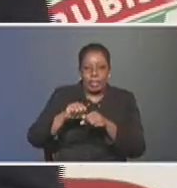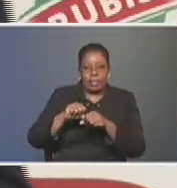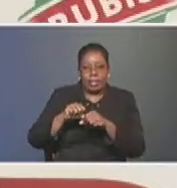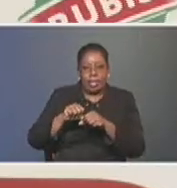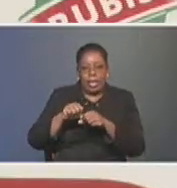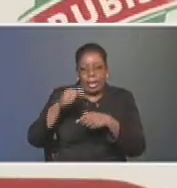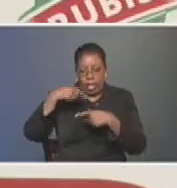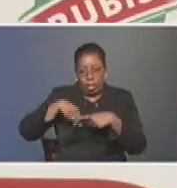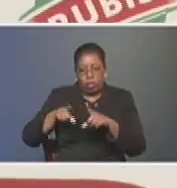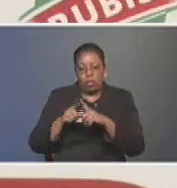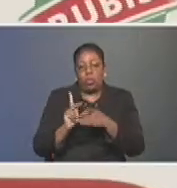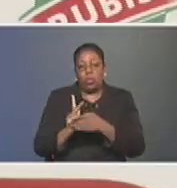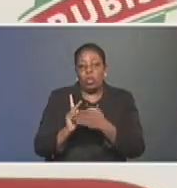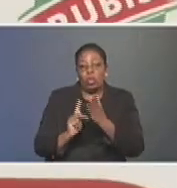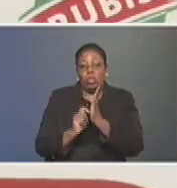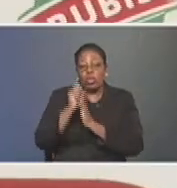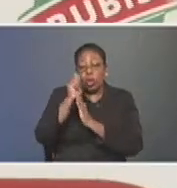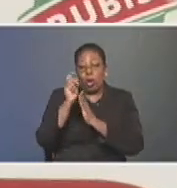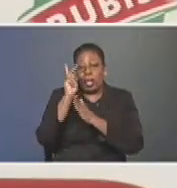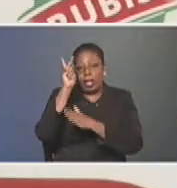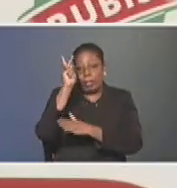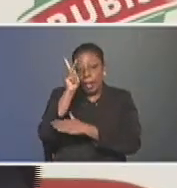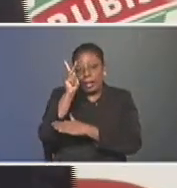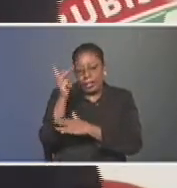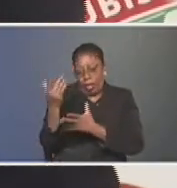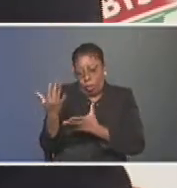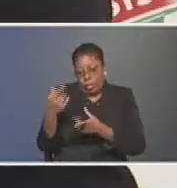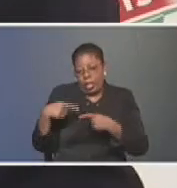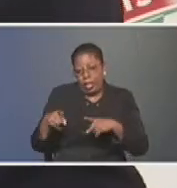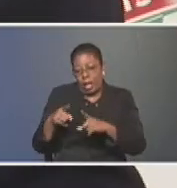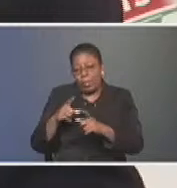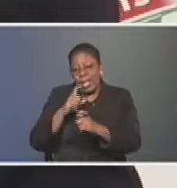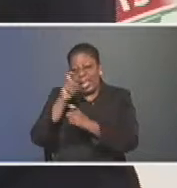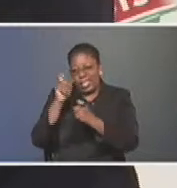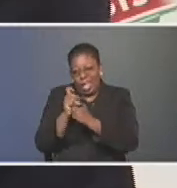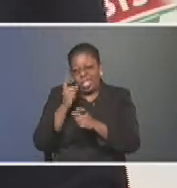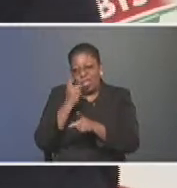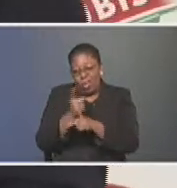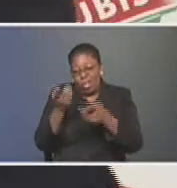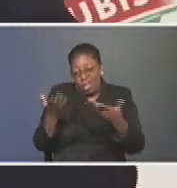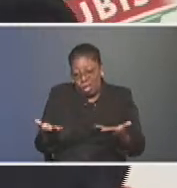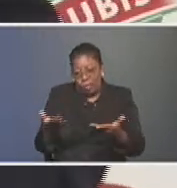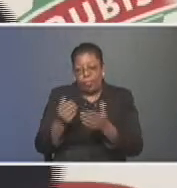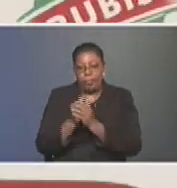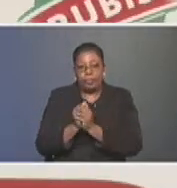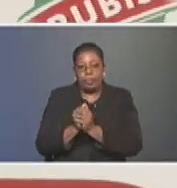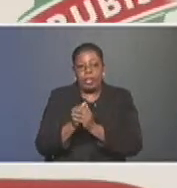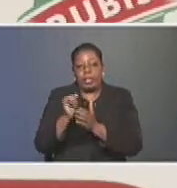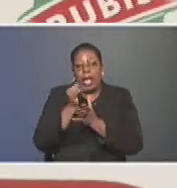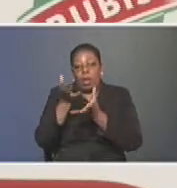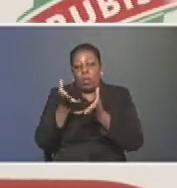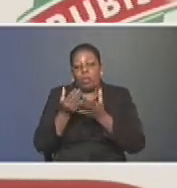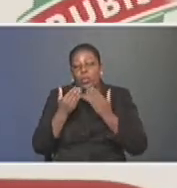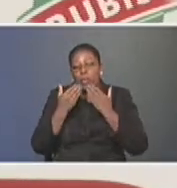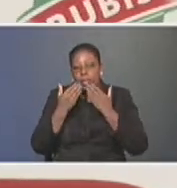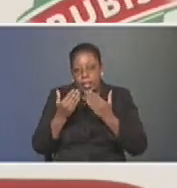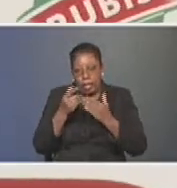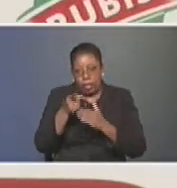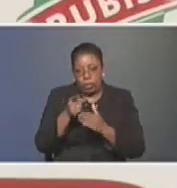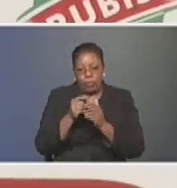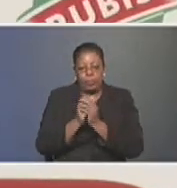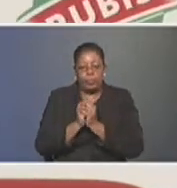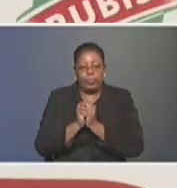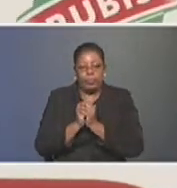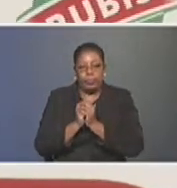Pines, I'll make sure that I hold off until I come to this station. So I want to thank you. Keishla